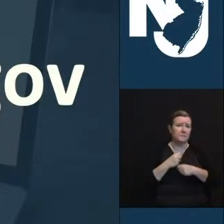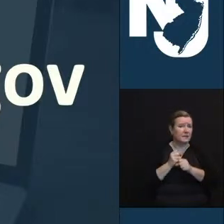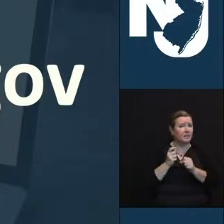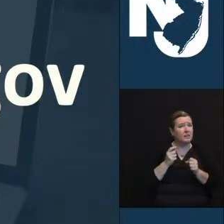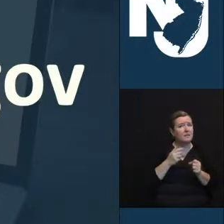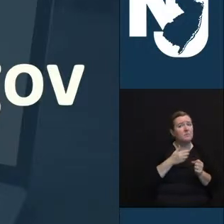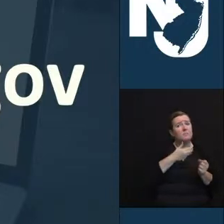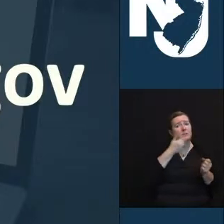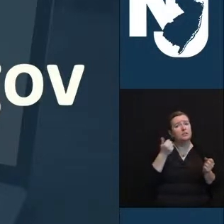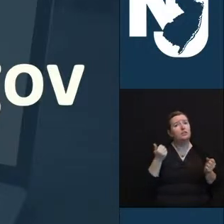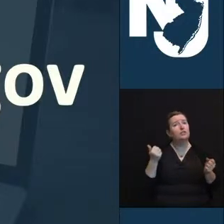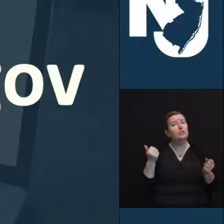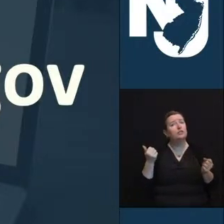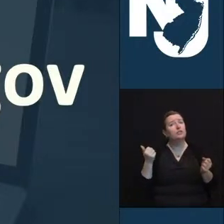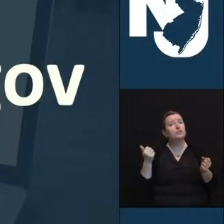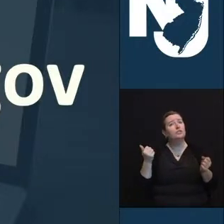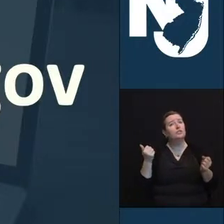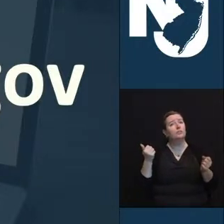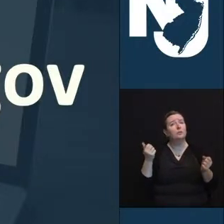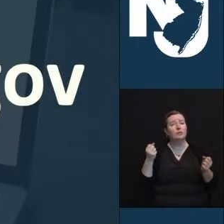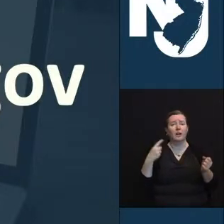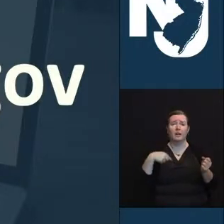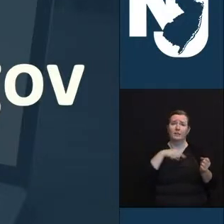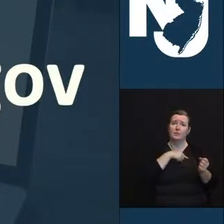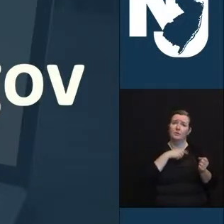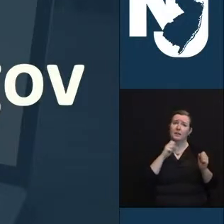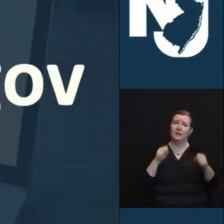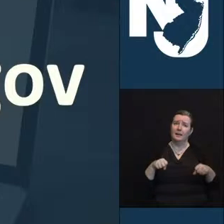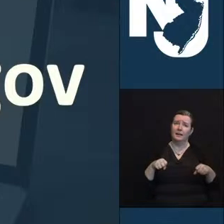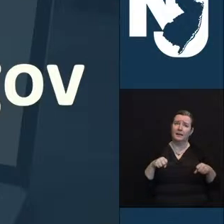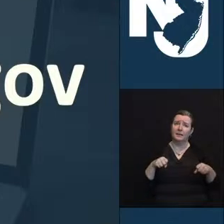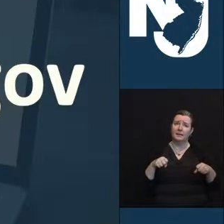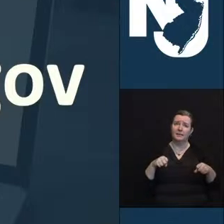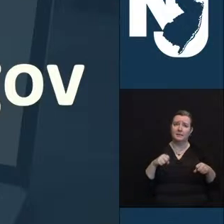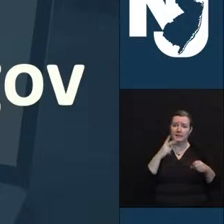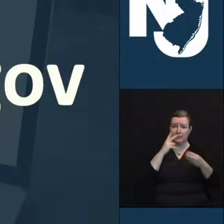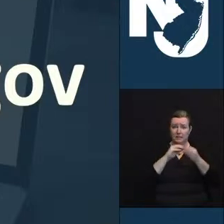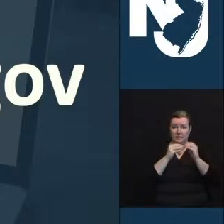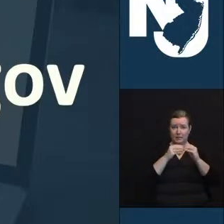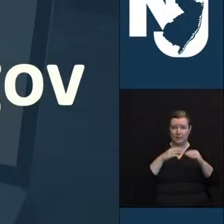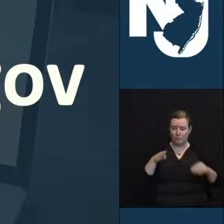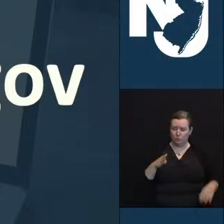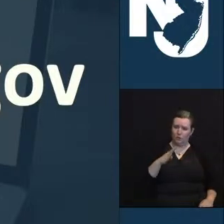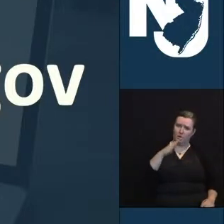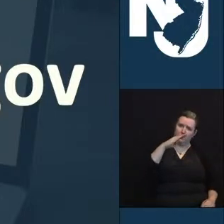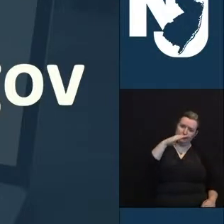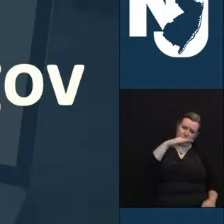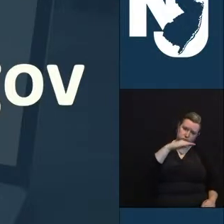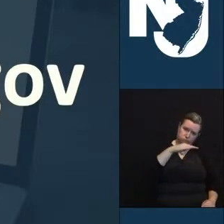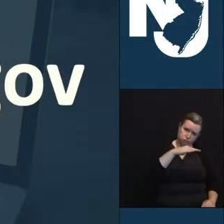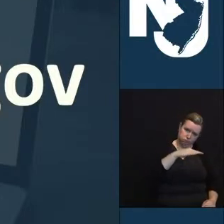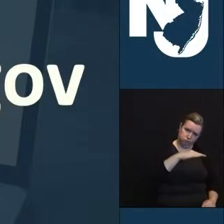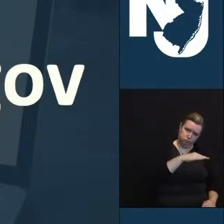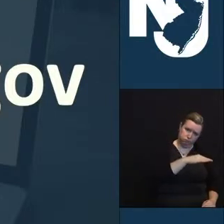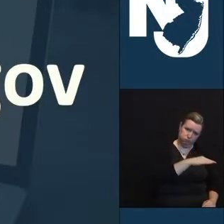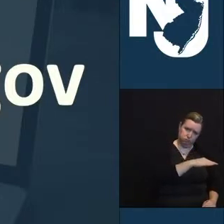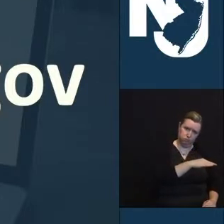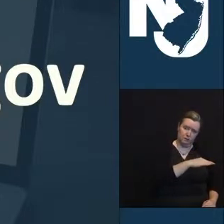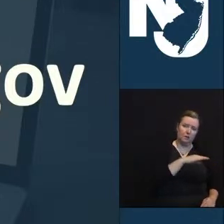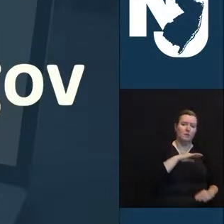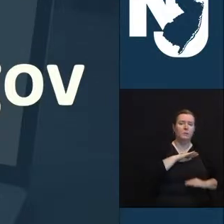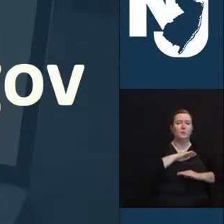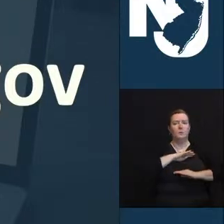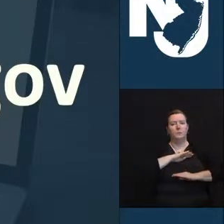get ourselves gliding down the other side. And if we do that, we will have put ourselves into a more promising